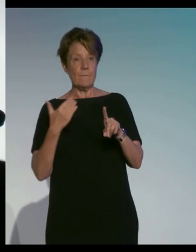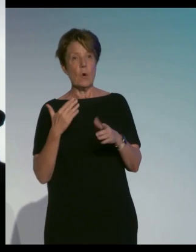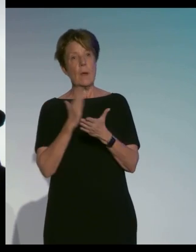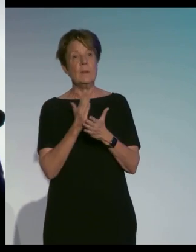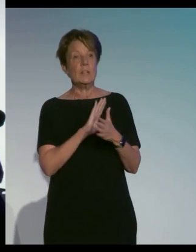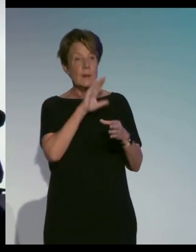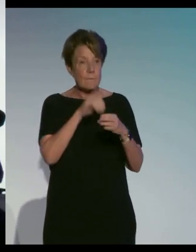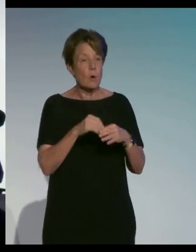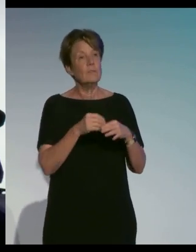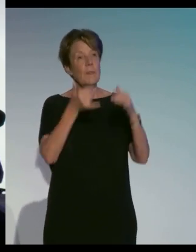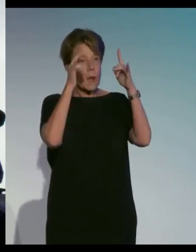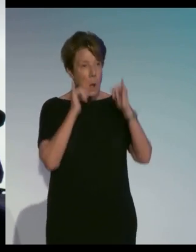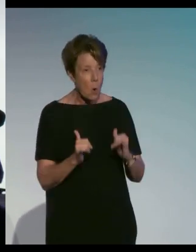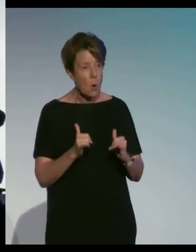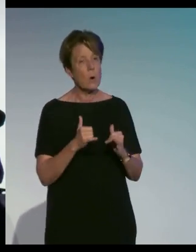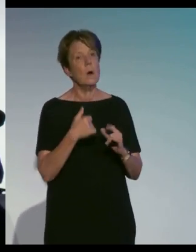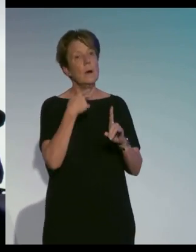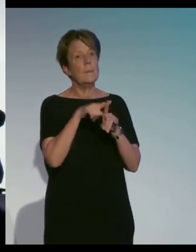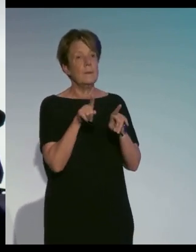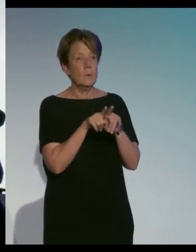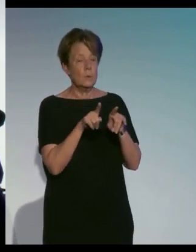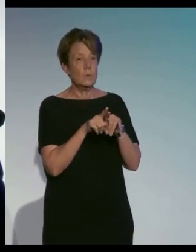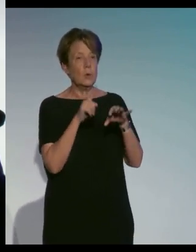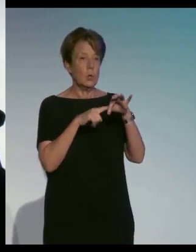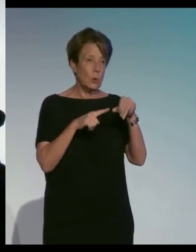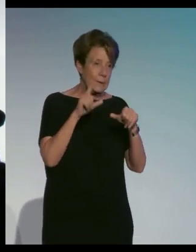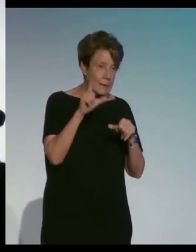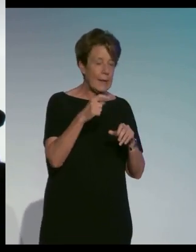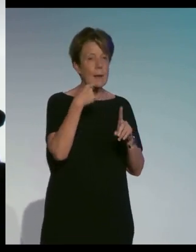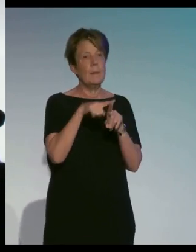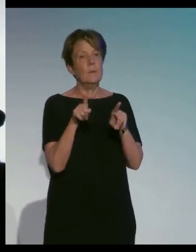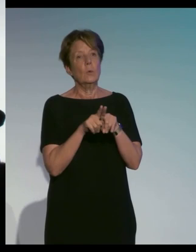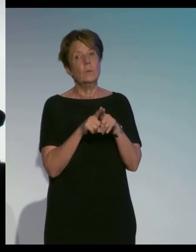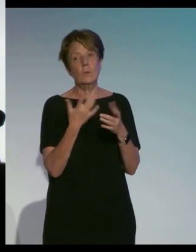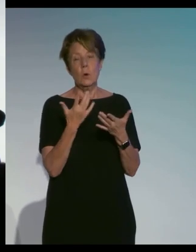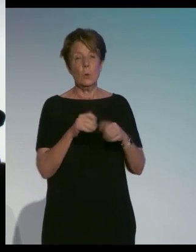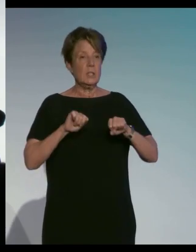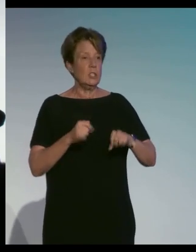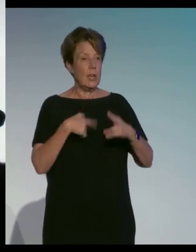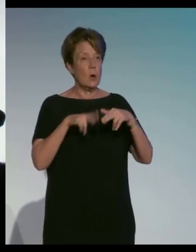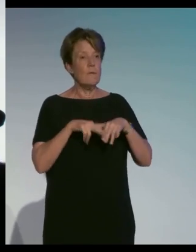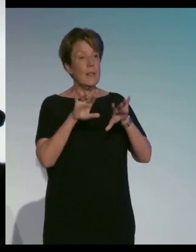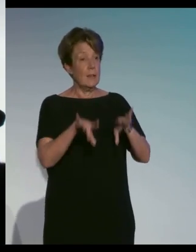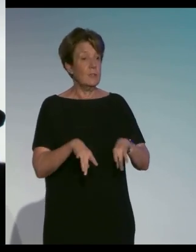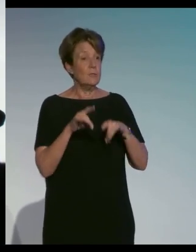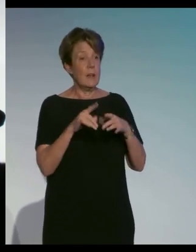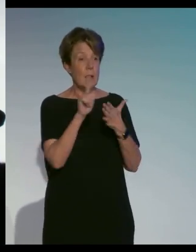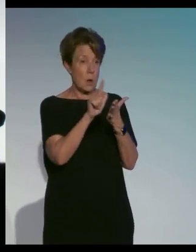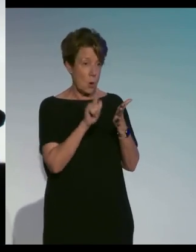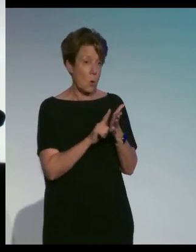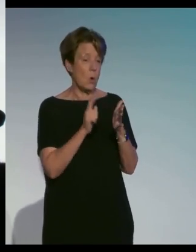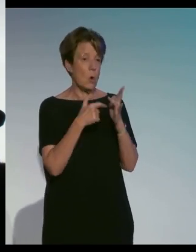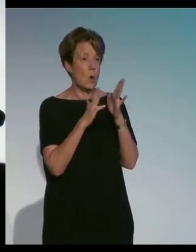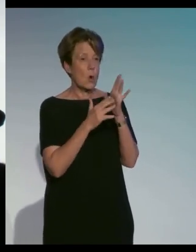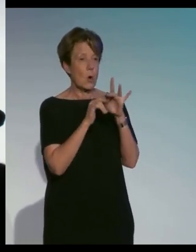jurist and at the bar, but also as chairman of the Australian Law Reform Commission. The list goes on. But